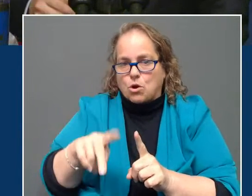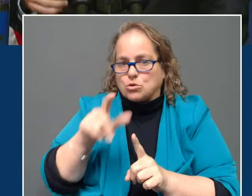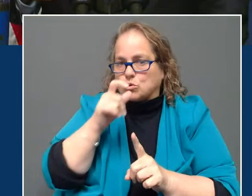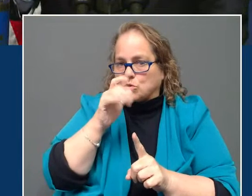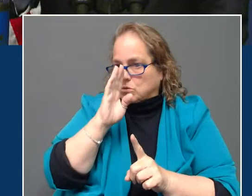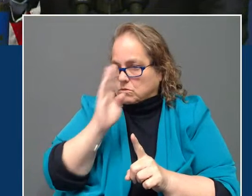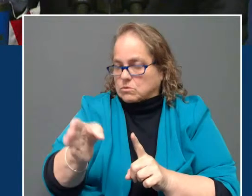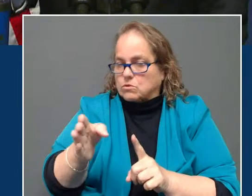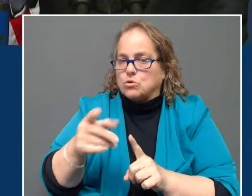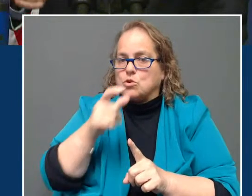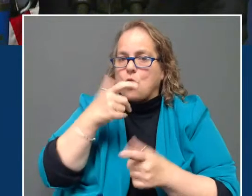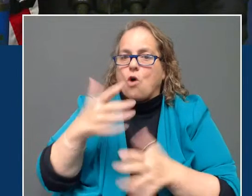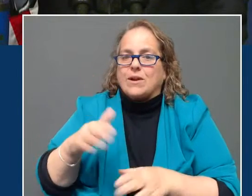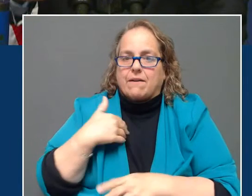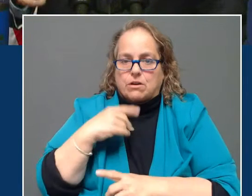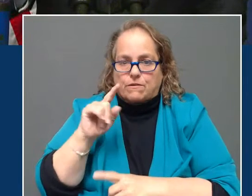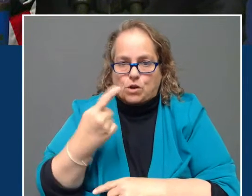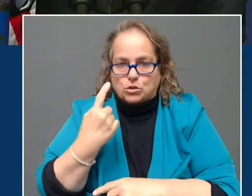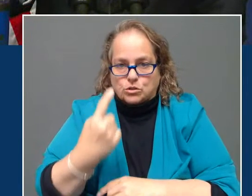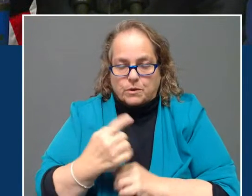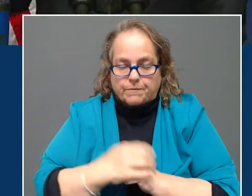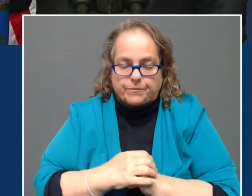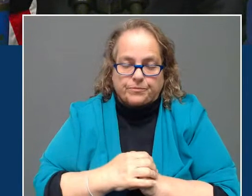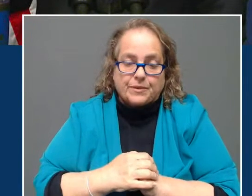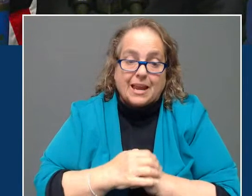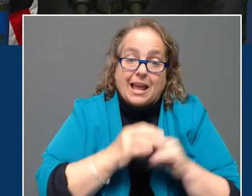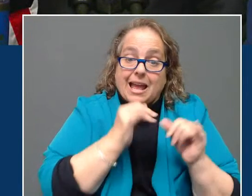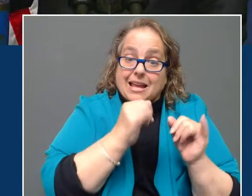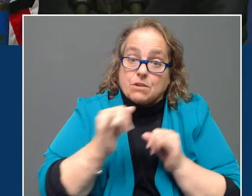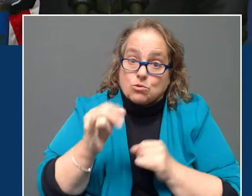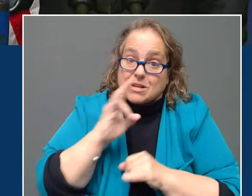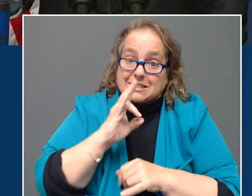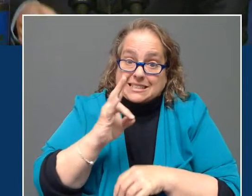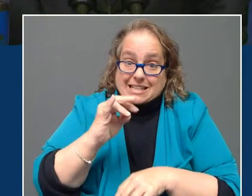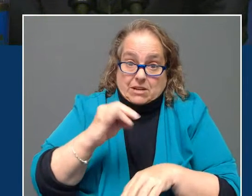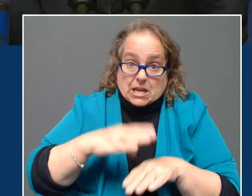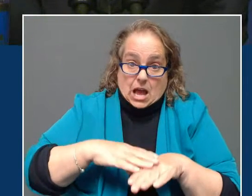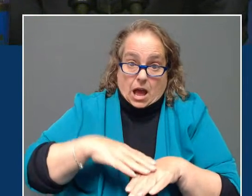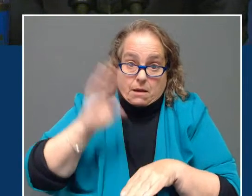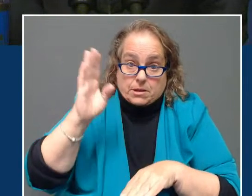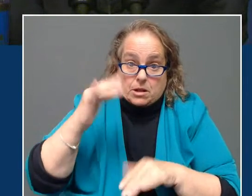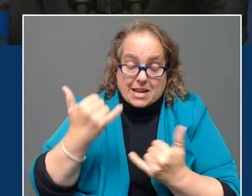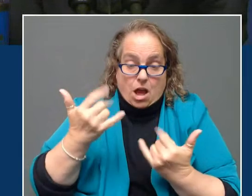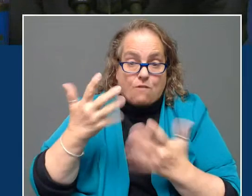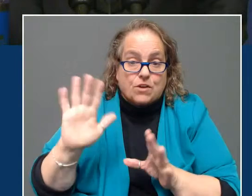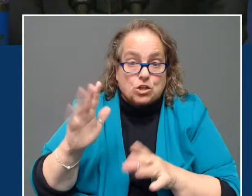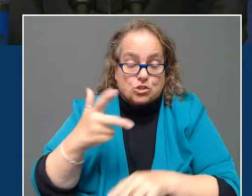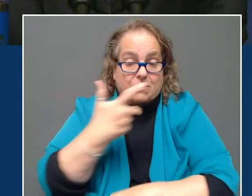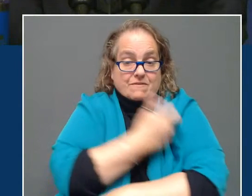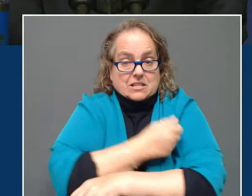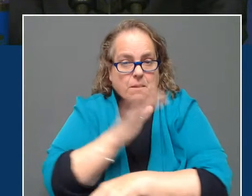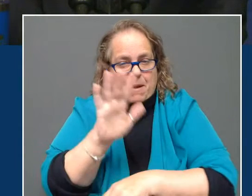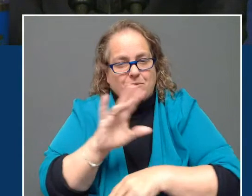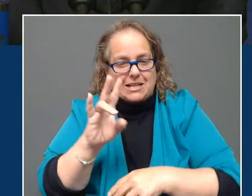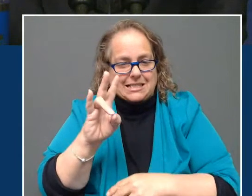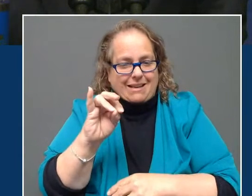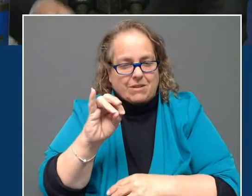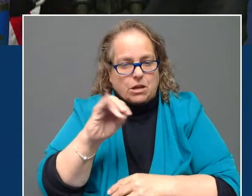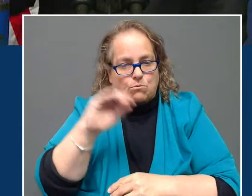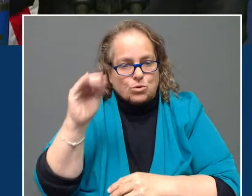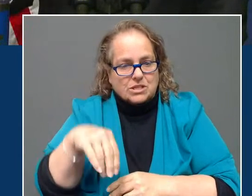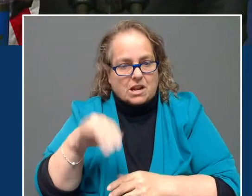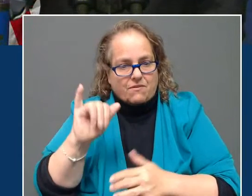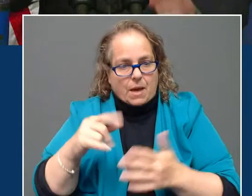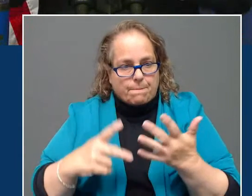up. Also, individuals 70 and up, we believe we've now vaccinated about 70% of that population and continue to push.